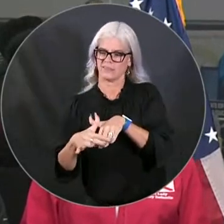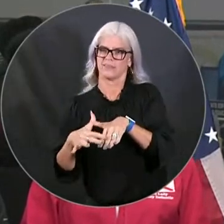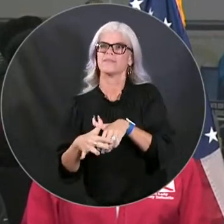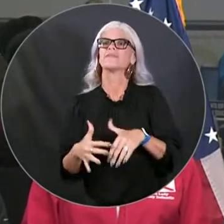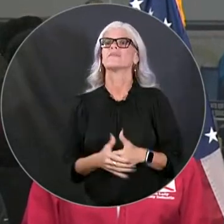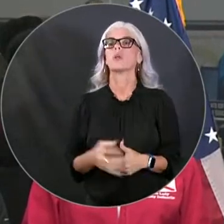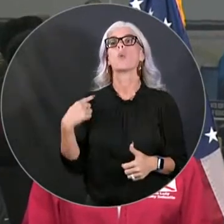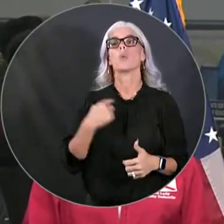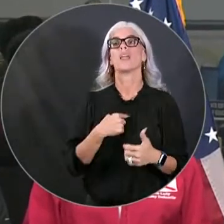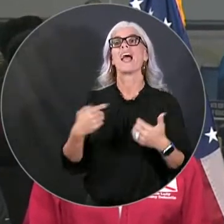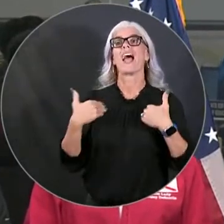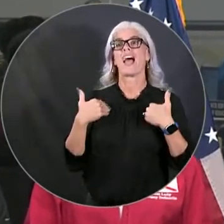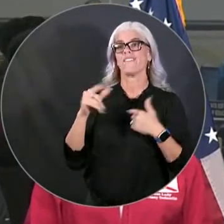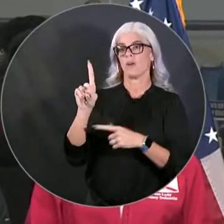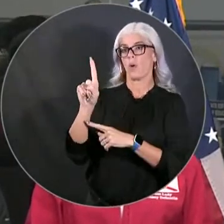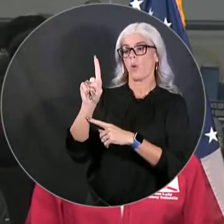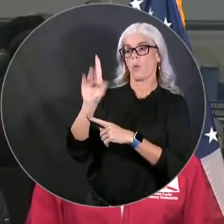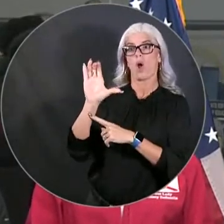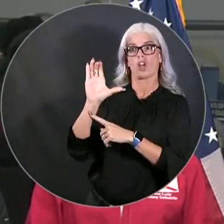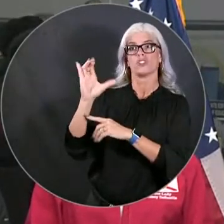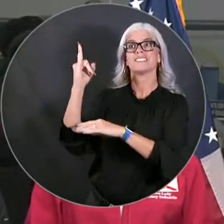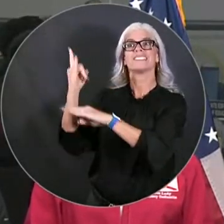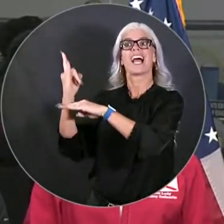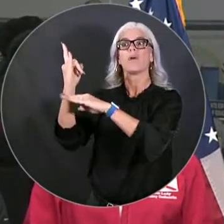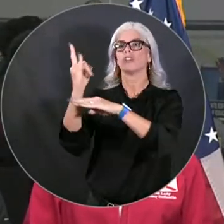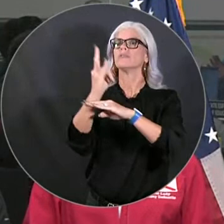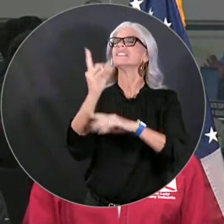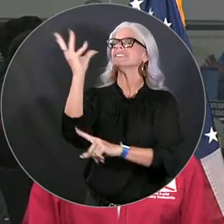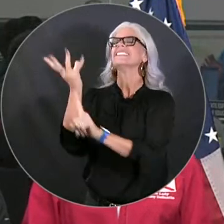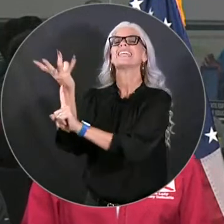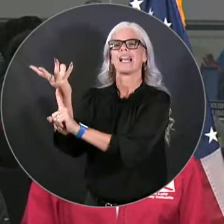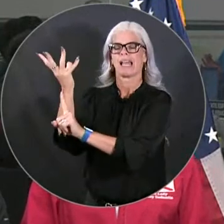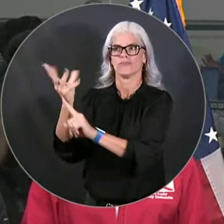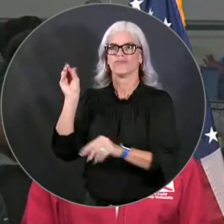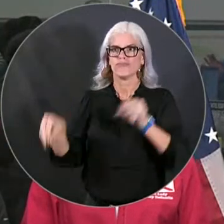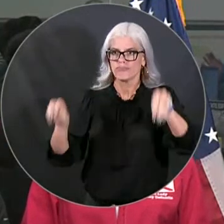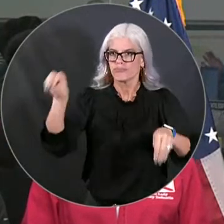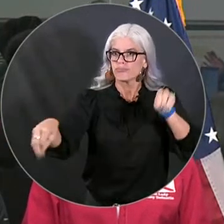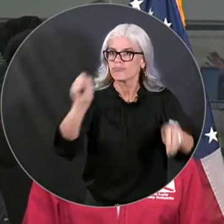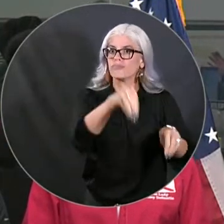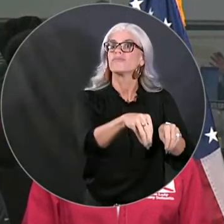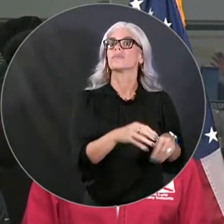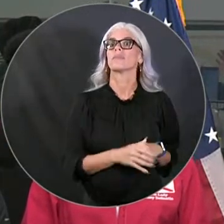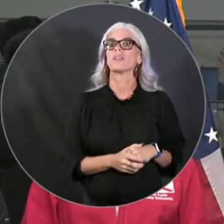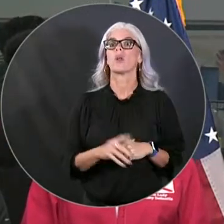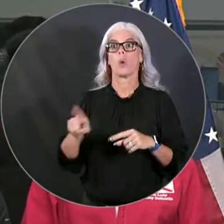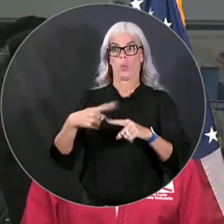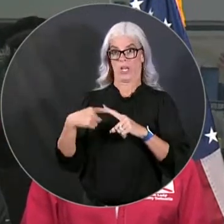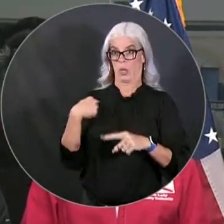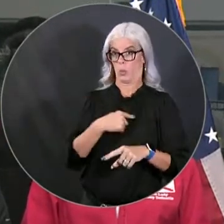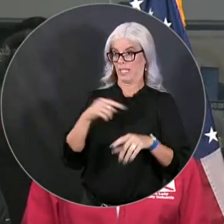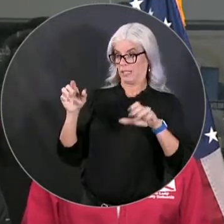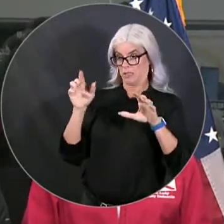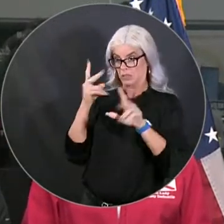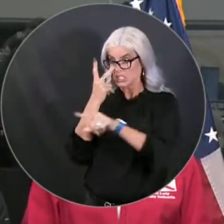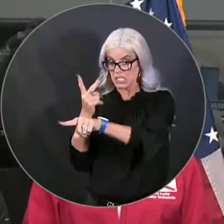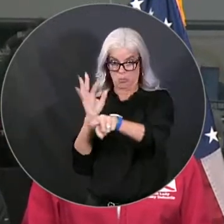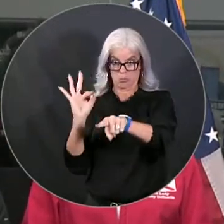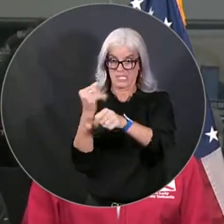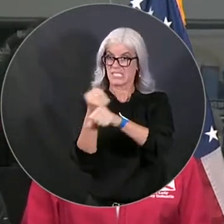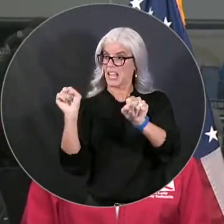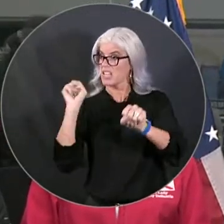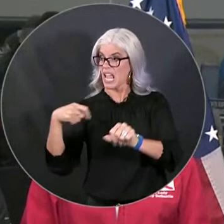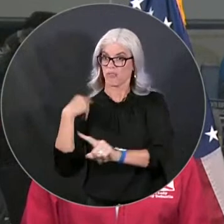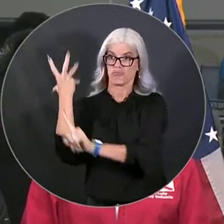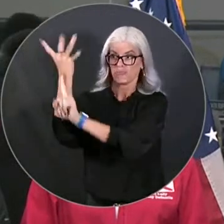the area, and those would be put up once it's fully safe to do so. FDOT is on the ground